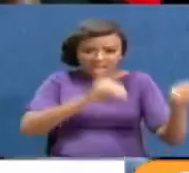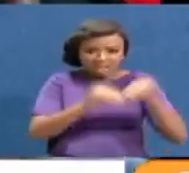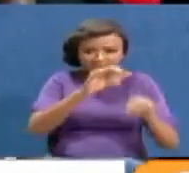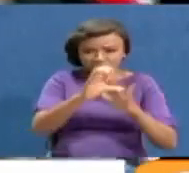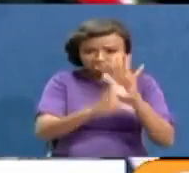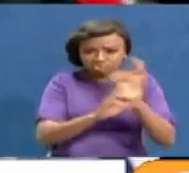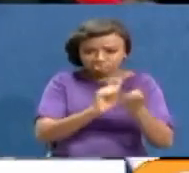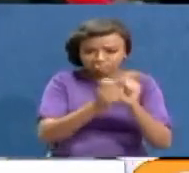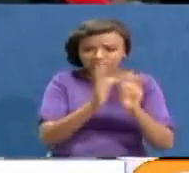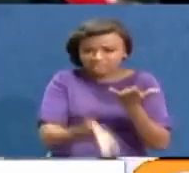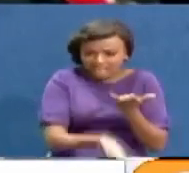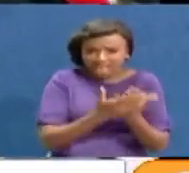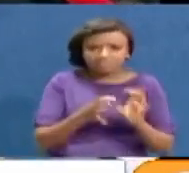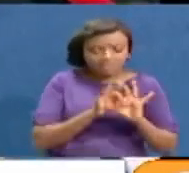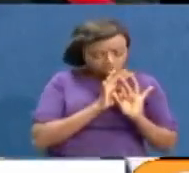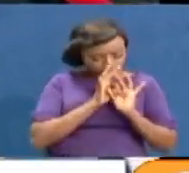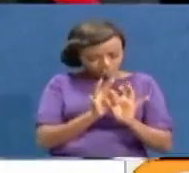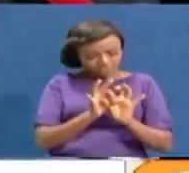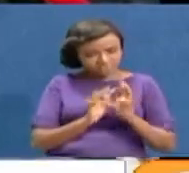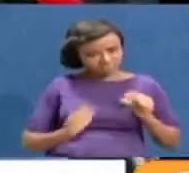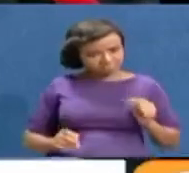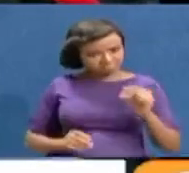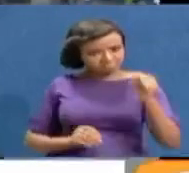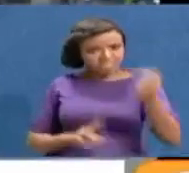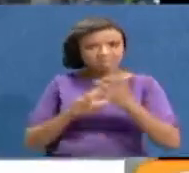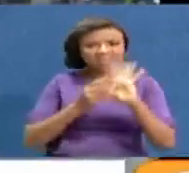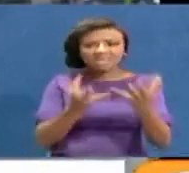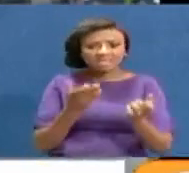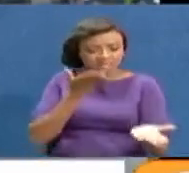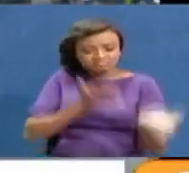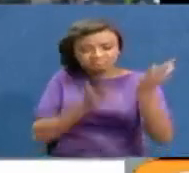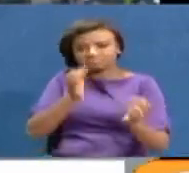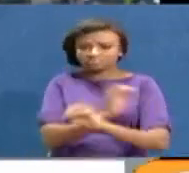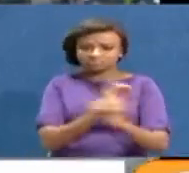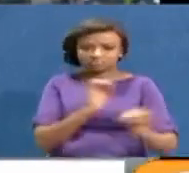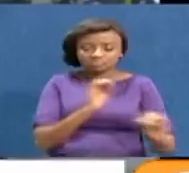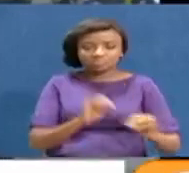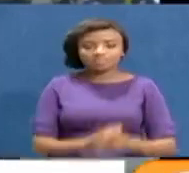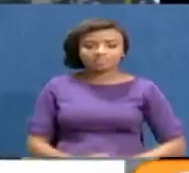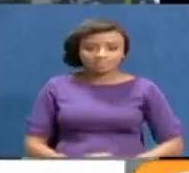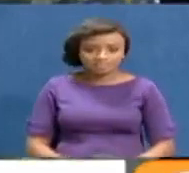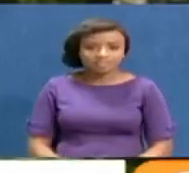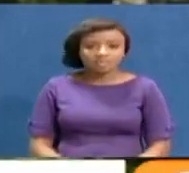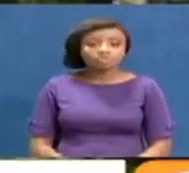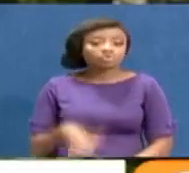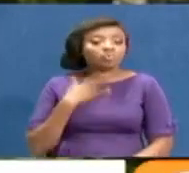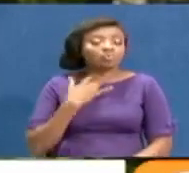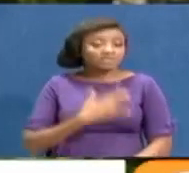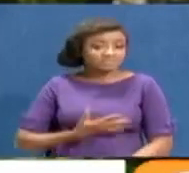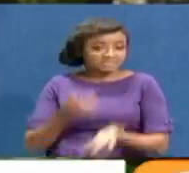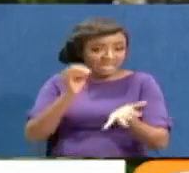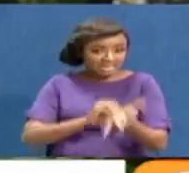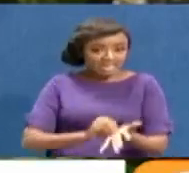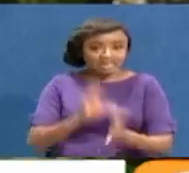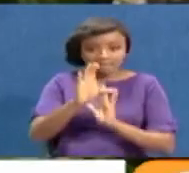would cement the unity call being advanced by the President, calling on him to allow another round of review to enhance inclusivity. The fact